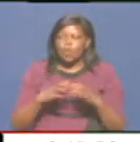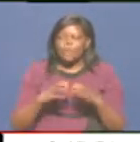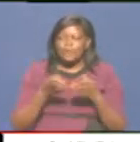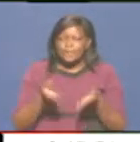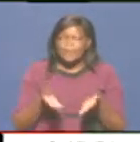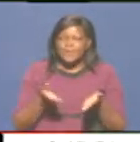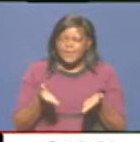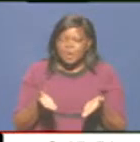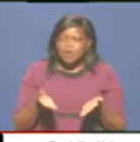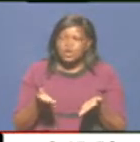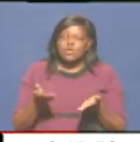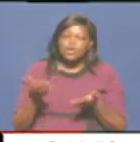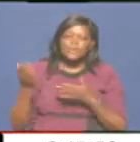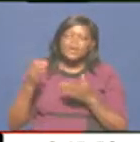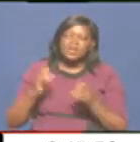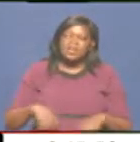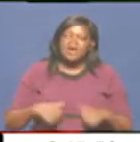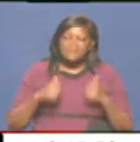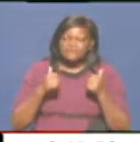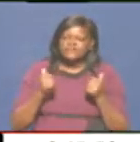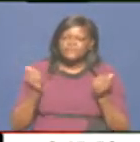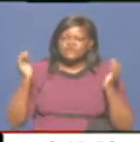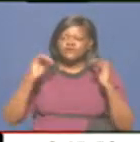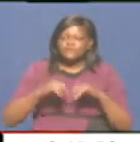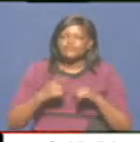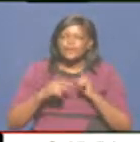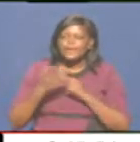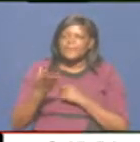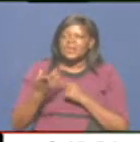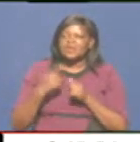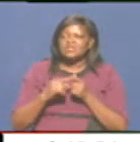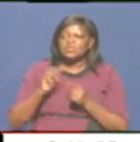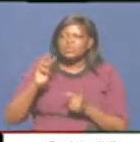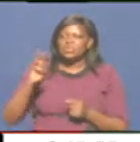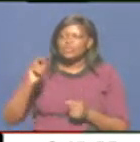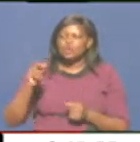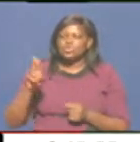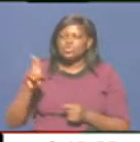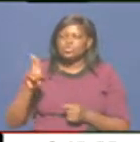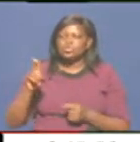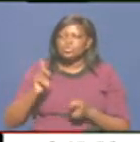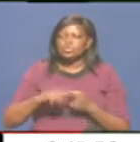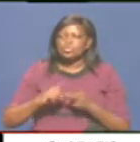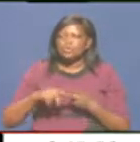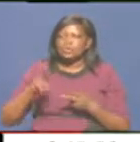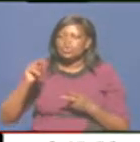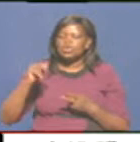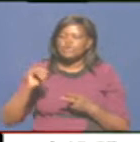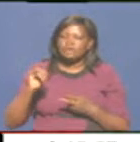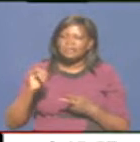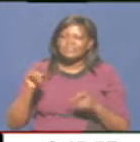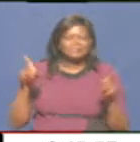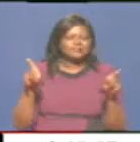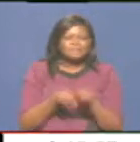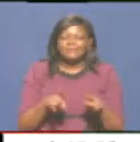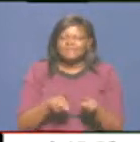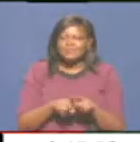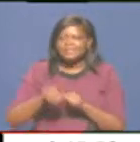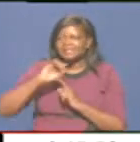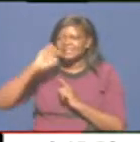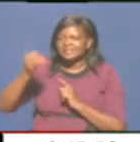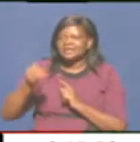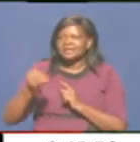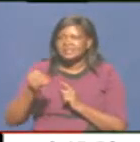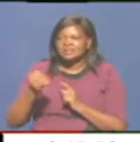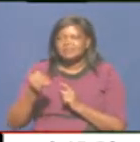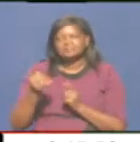to bring you live events from Wanguru. And by the way, Wanguru, Gurubani are the same thing. This town is called Wanguru.